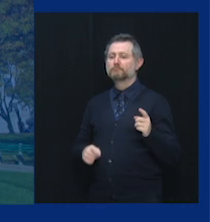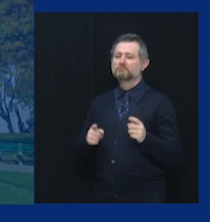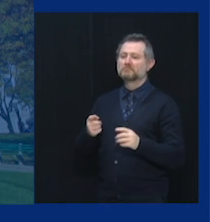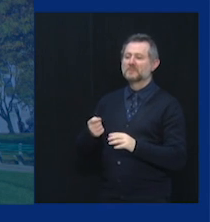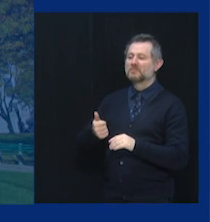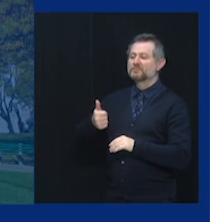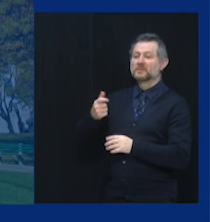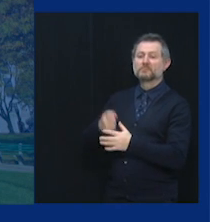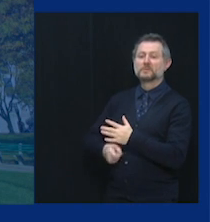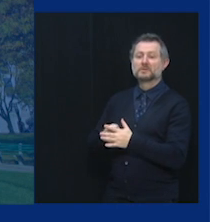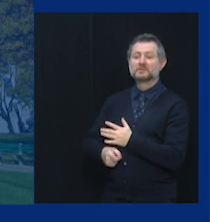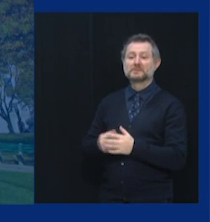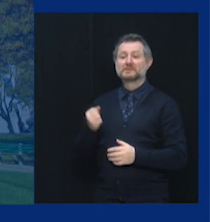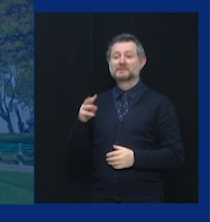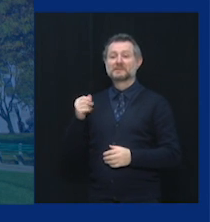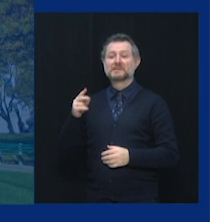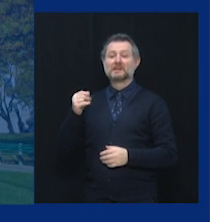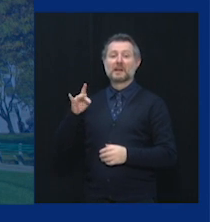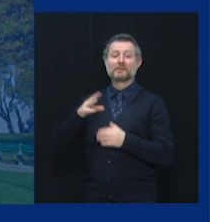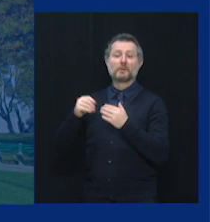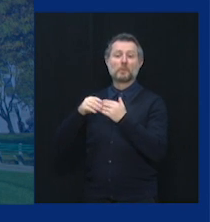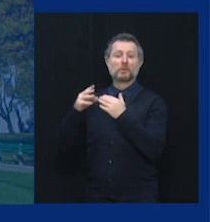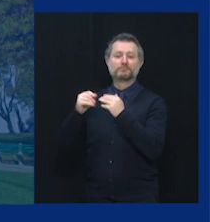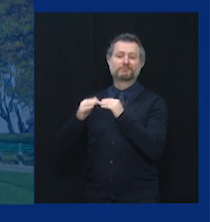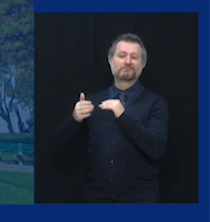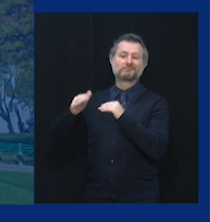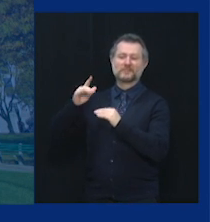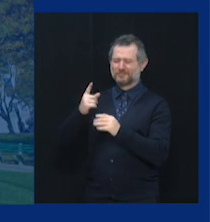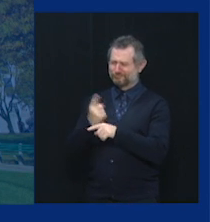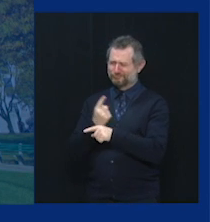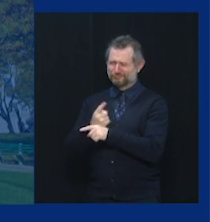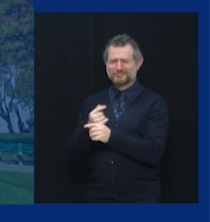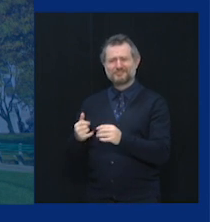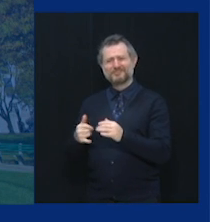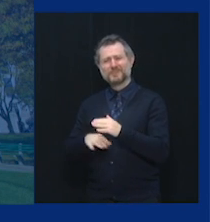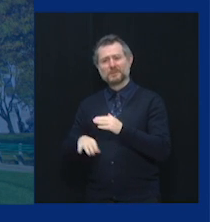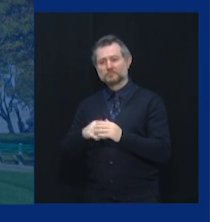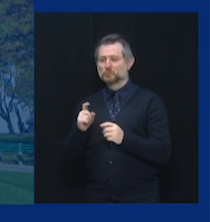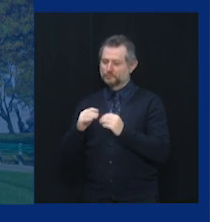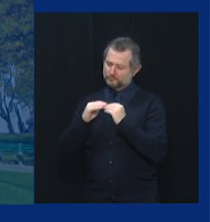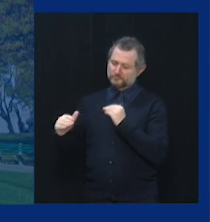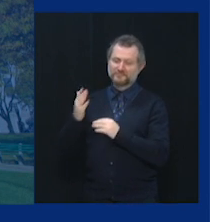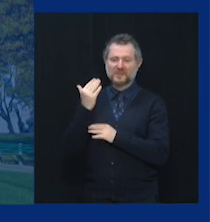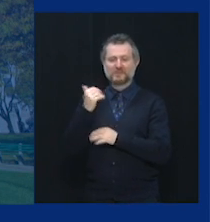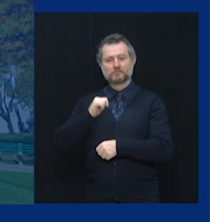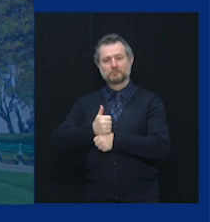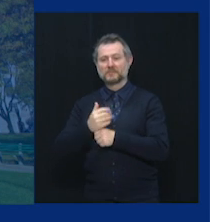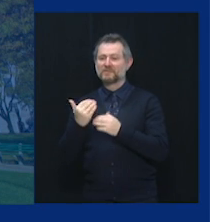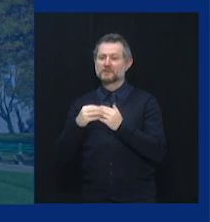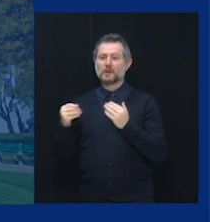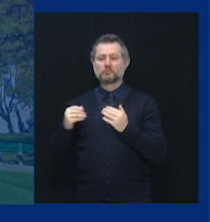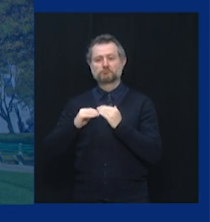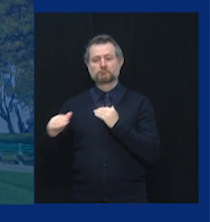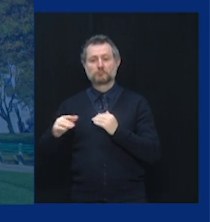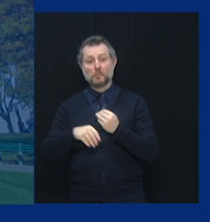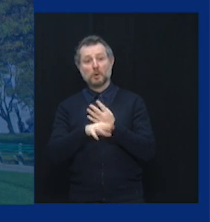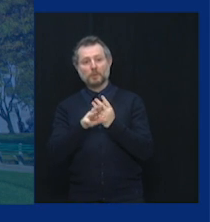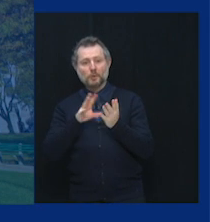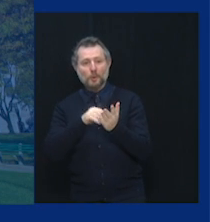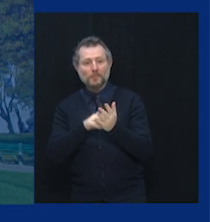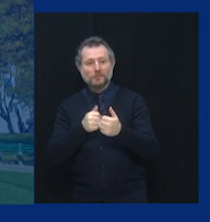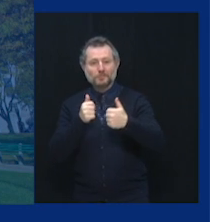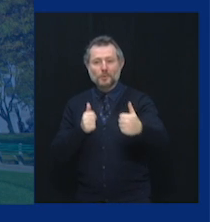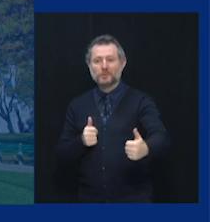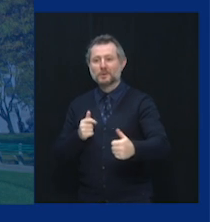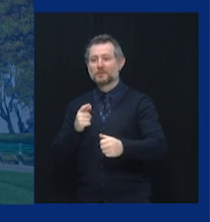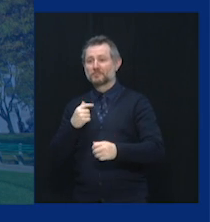internet service program. We go to remote learning and kids are not in school. If the household doesn't have internet, that child doesn't